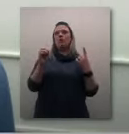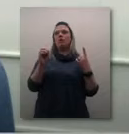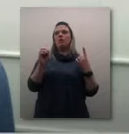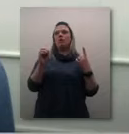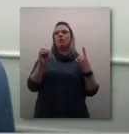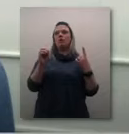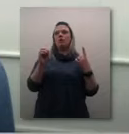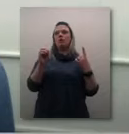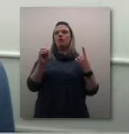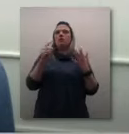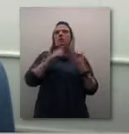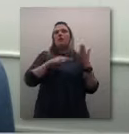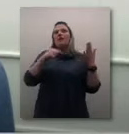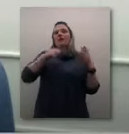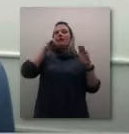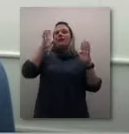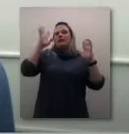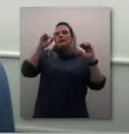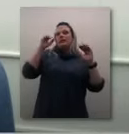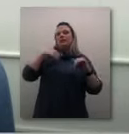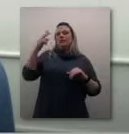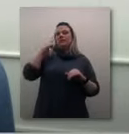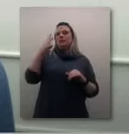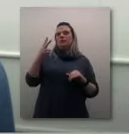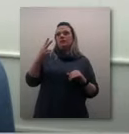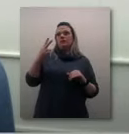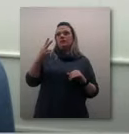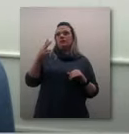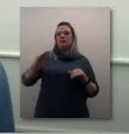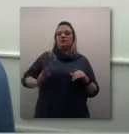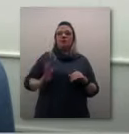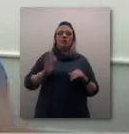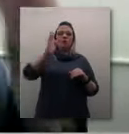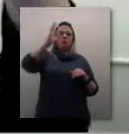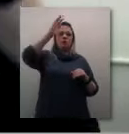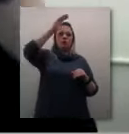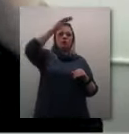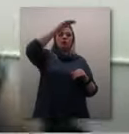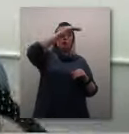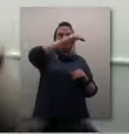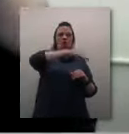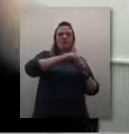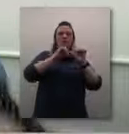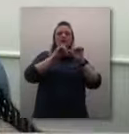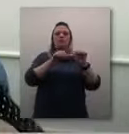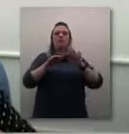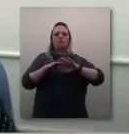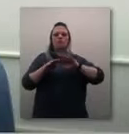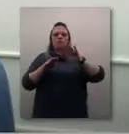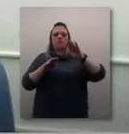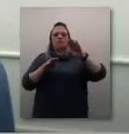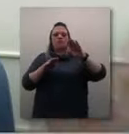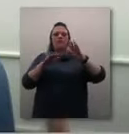what I expect to see is the the curve continuing to flatten,